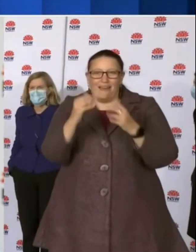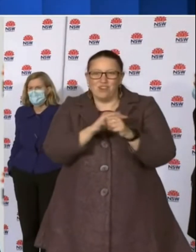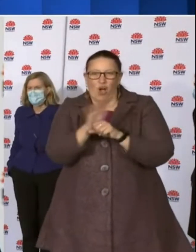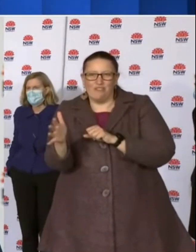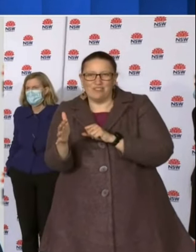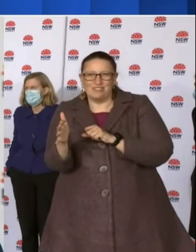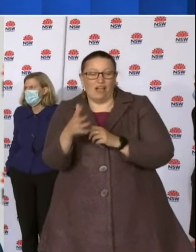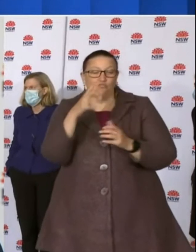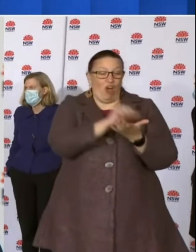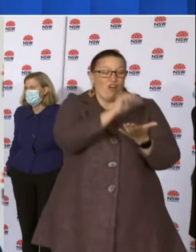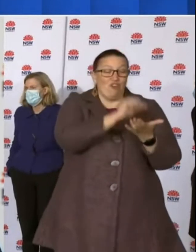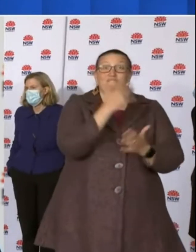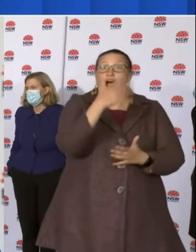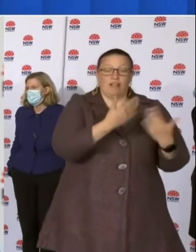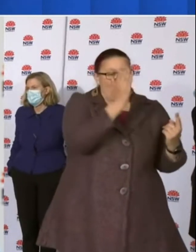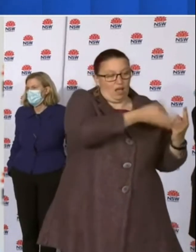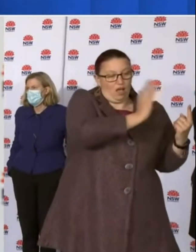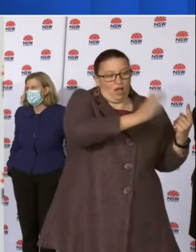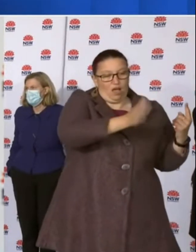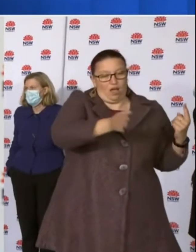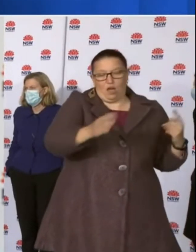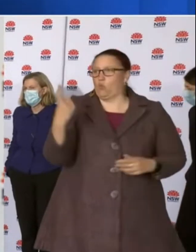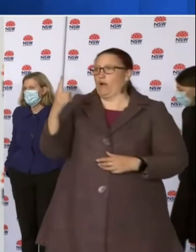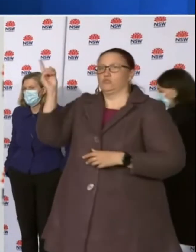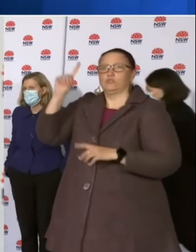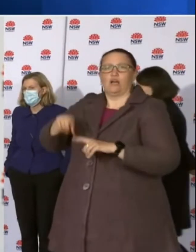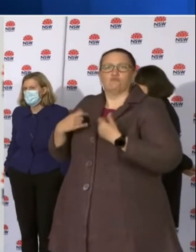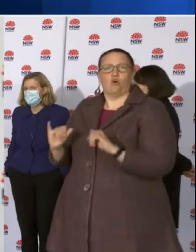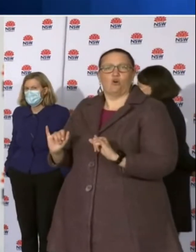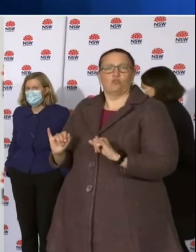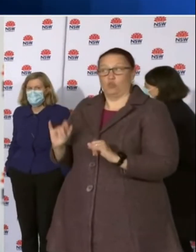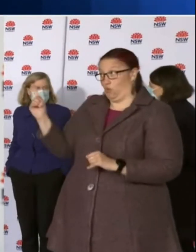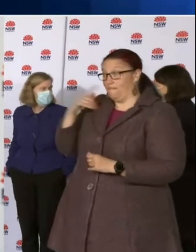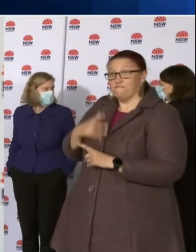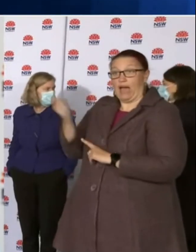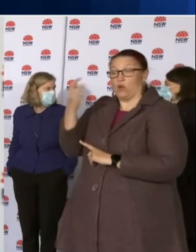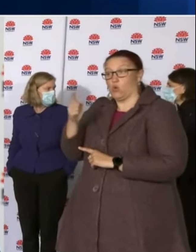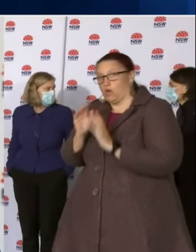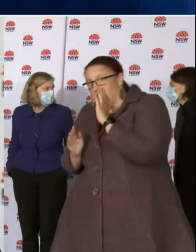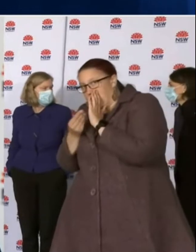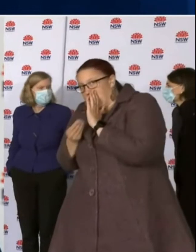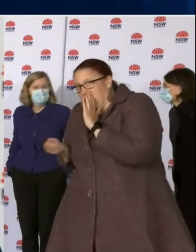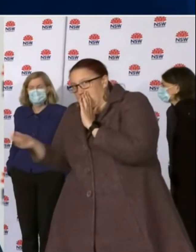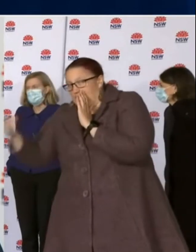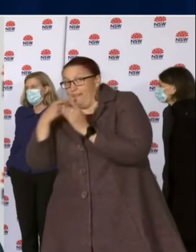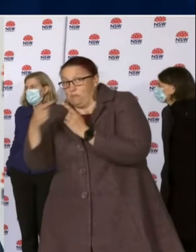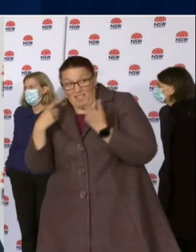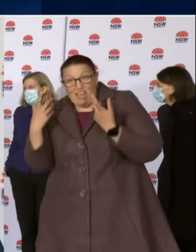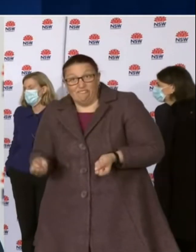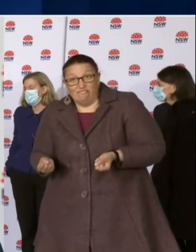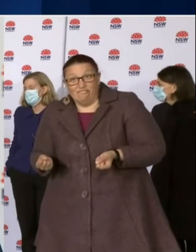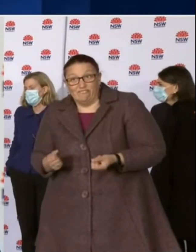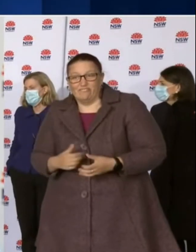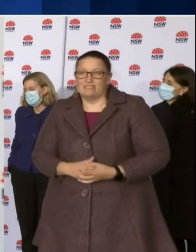was a disappointment that on something as serious as our messaging to the community in a 1 in 100